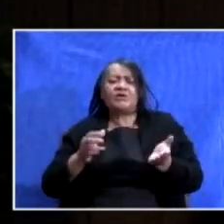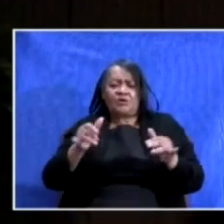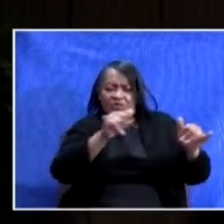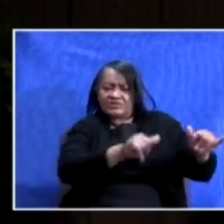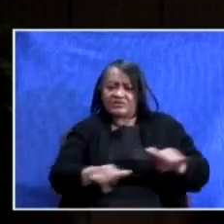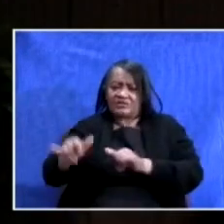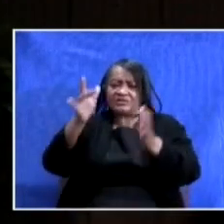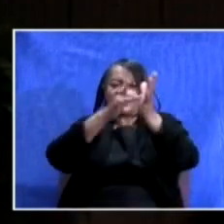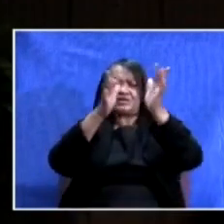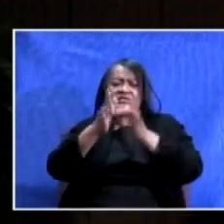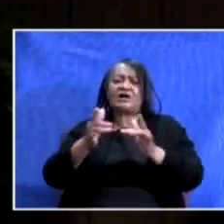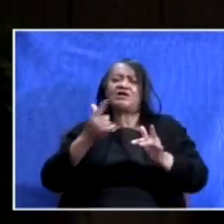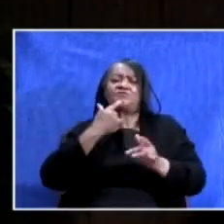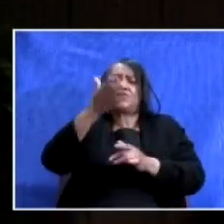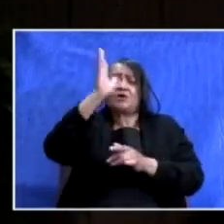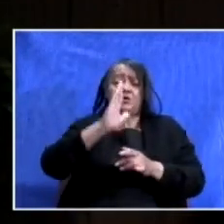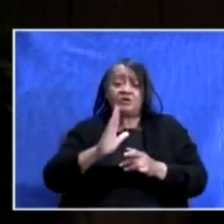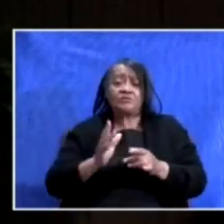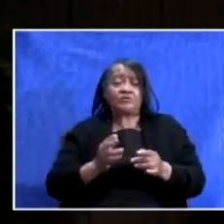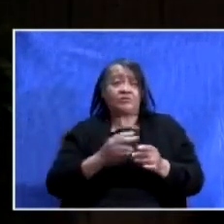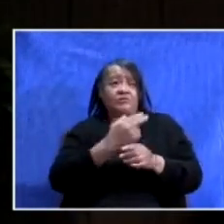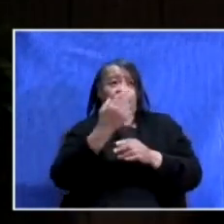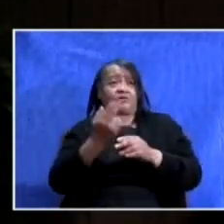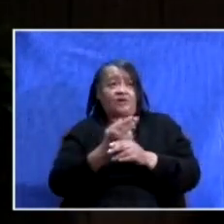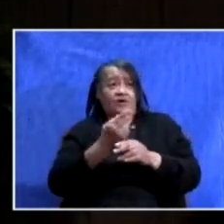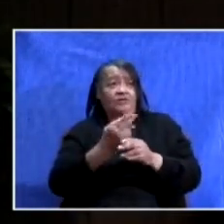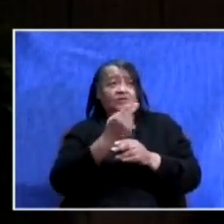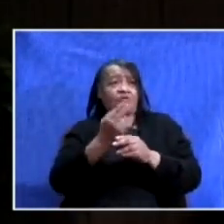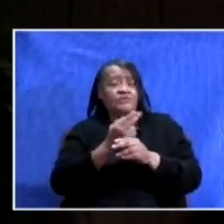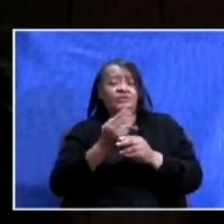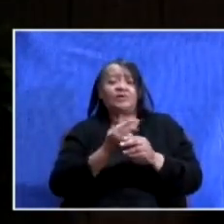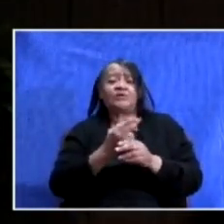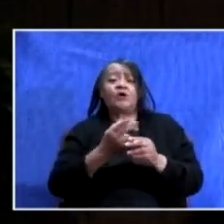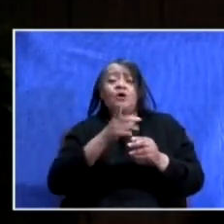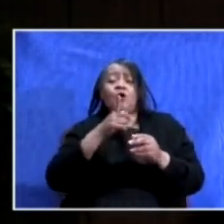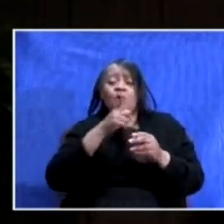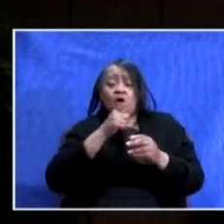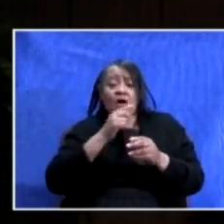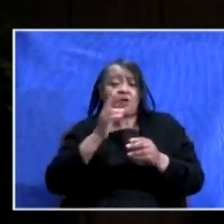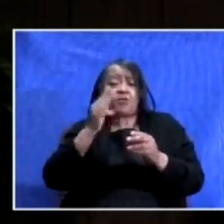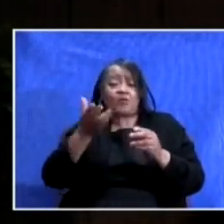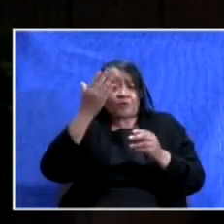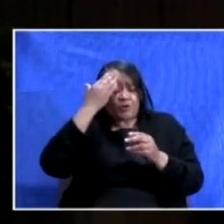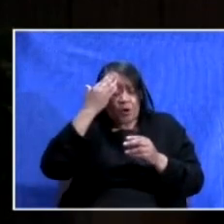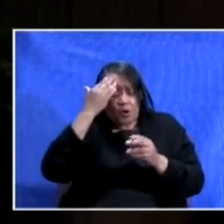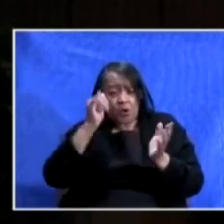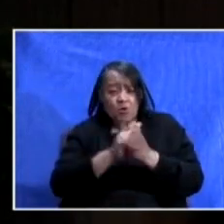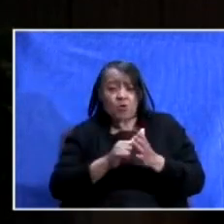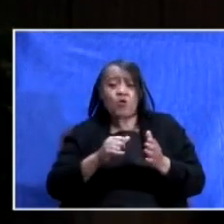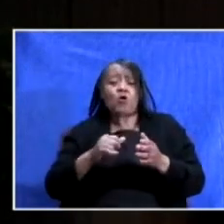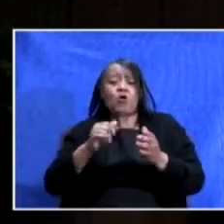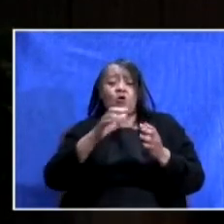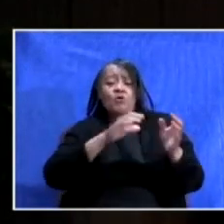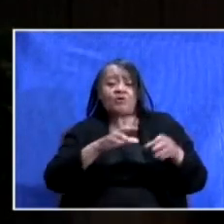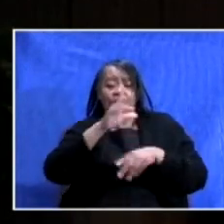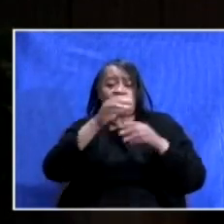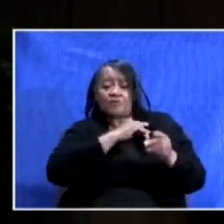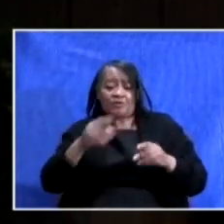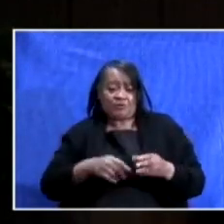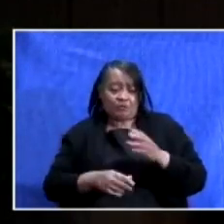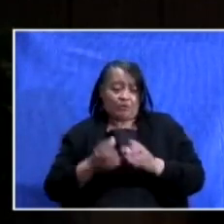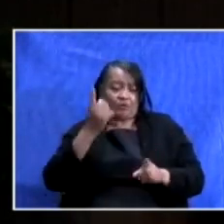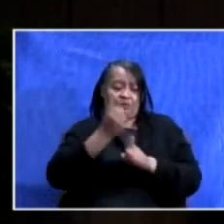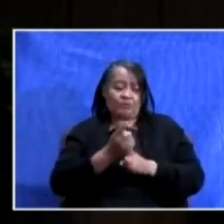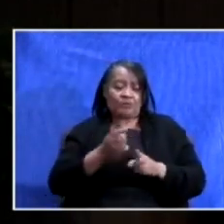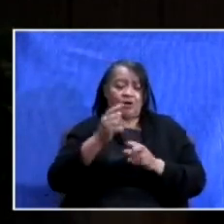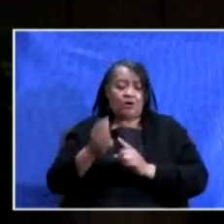did Jesus say God would use in the judgment to determine who's a goat, who's a sheep, who goes on the right side, who goes on the left side?